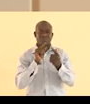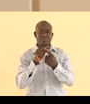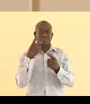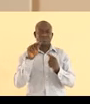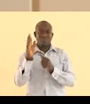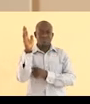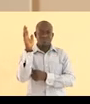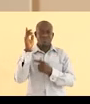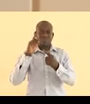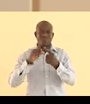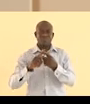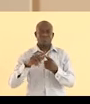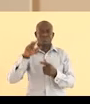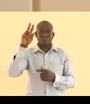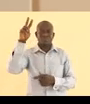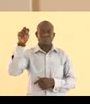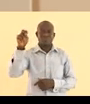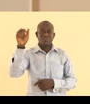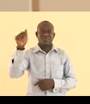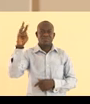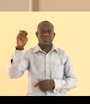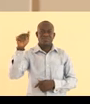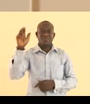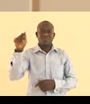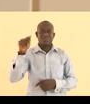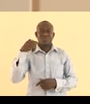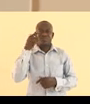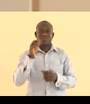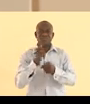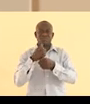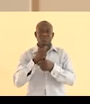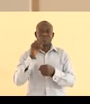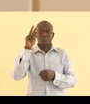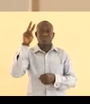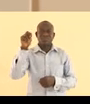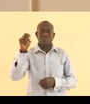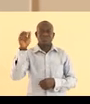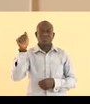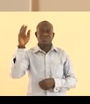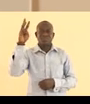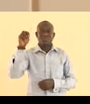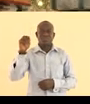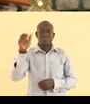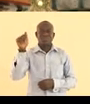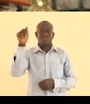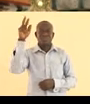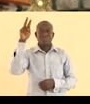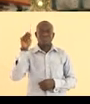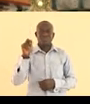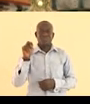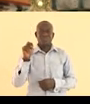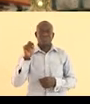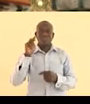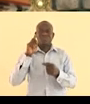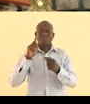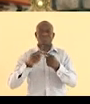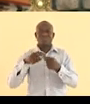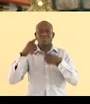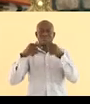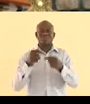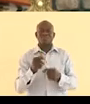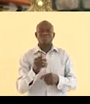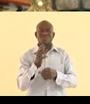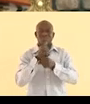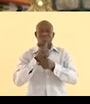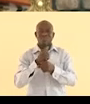that made Naaman to go and find cure in Elisha. This is good for affirmative action for women, isn't